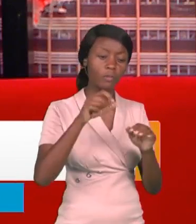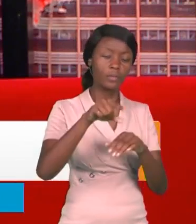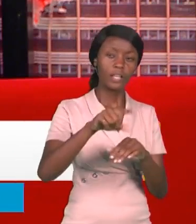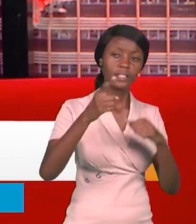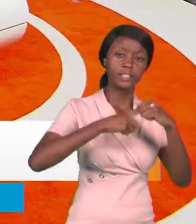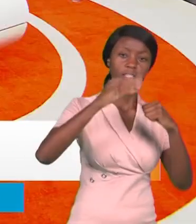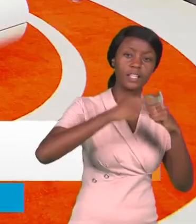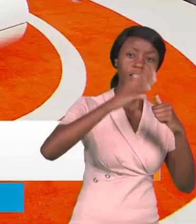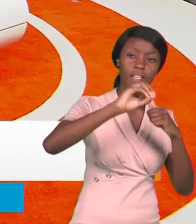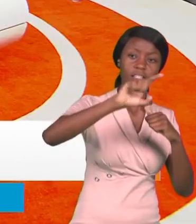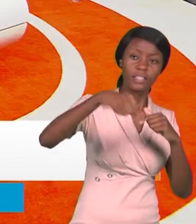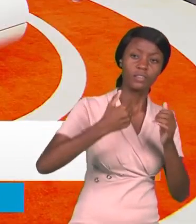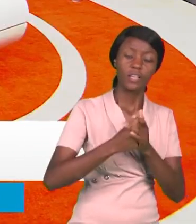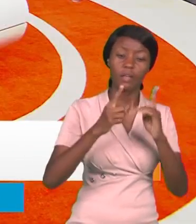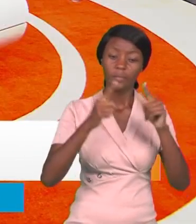680,000. This year,